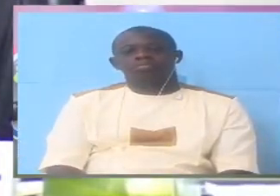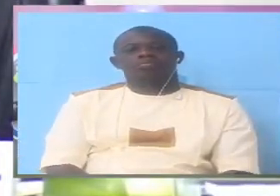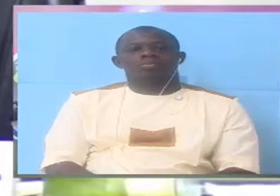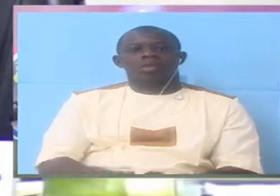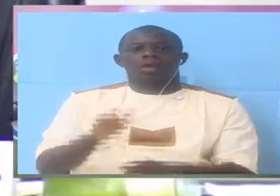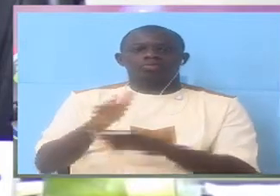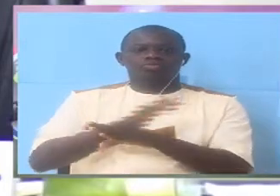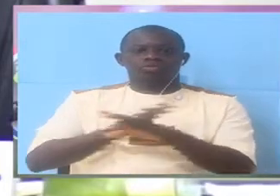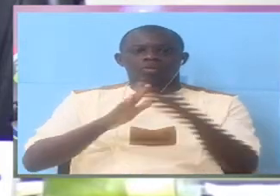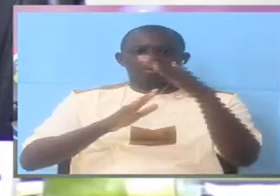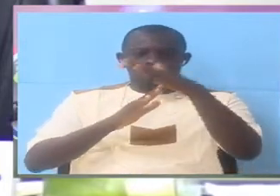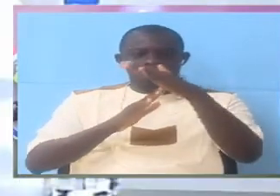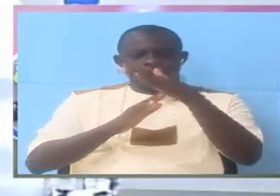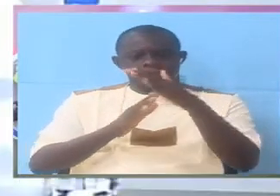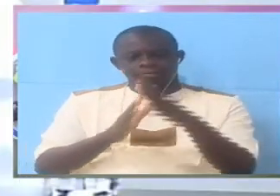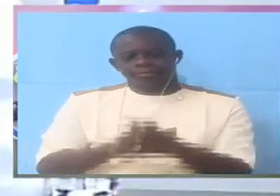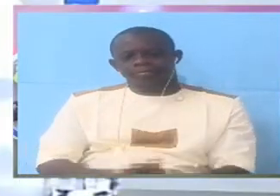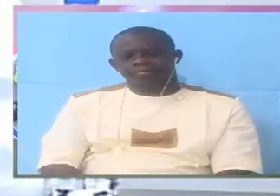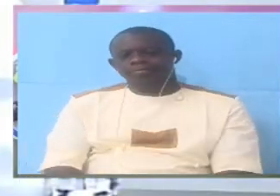Before the break,